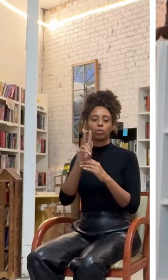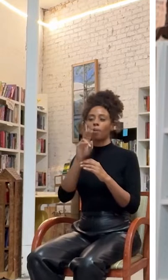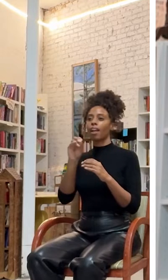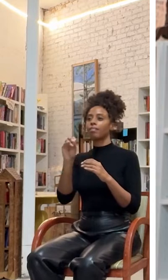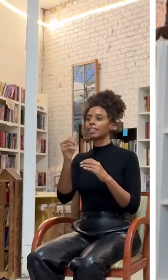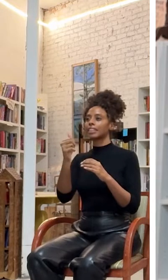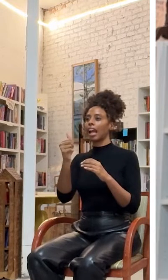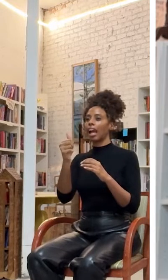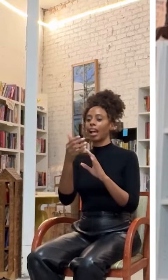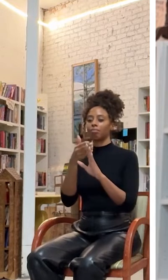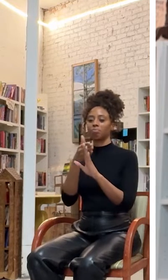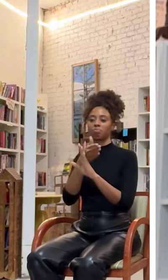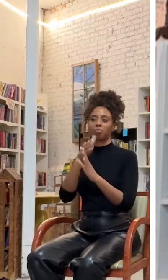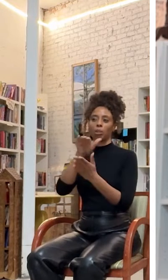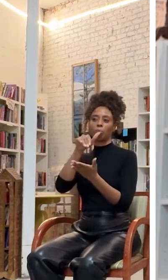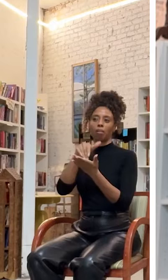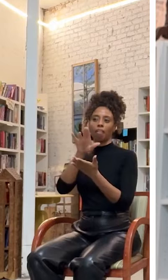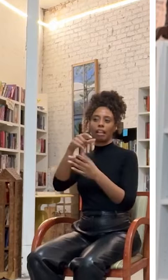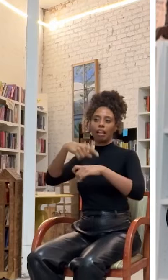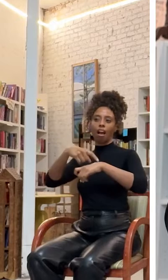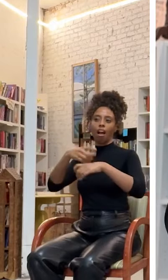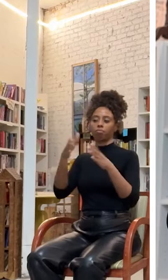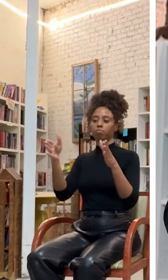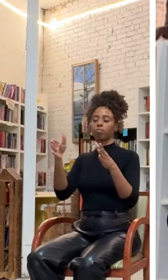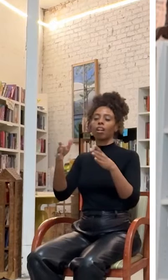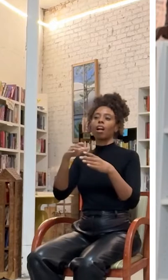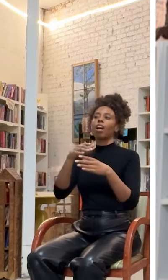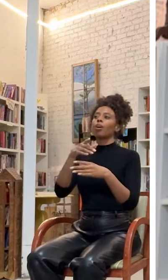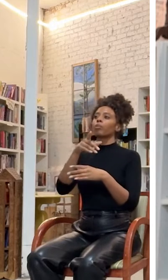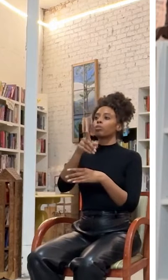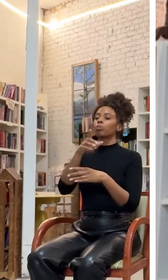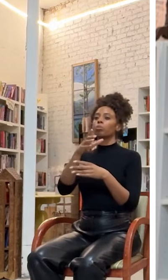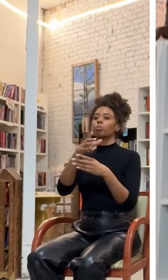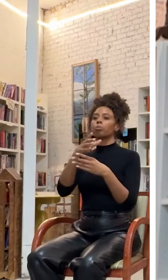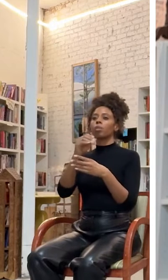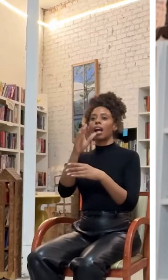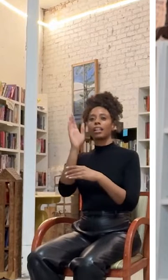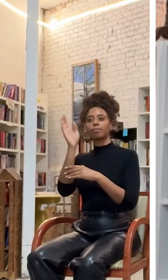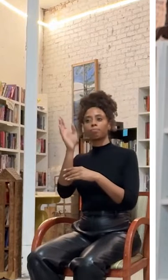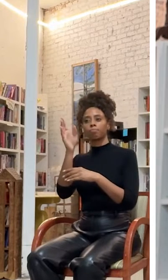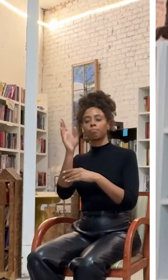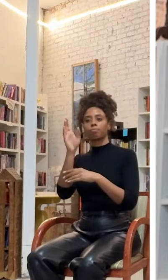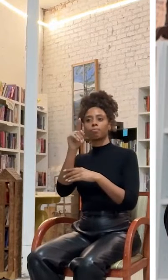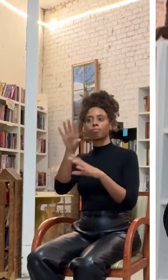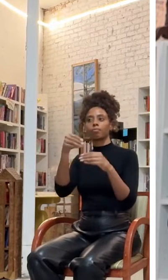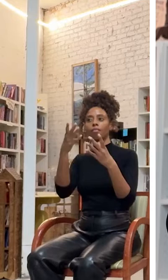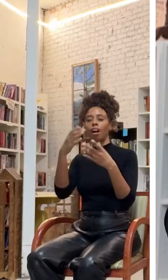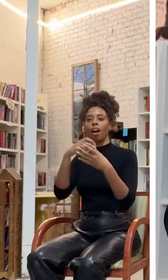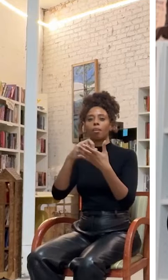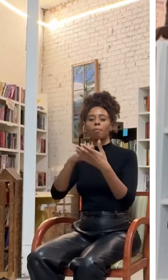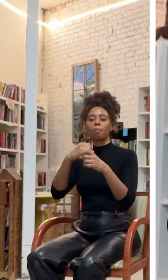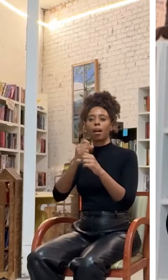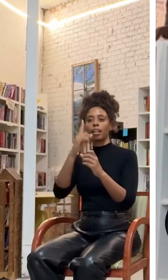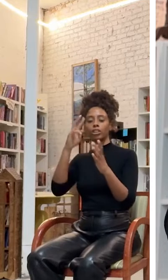And it was in part you and a lot of those speeches that you gave that like really made it really intentional for